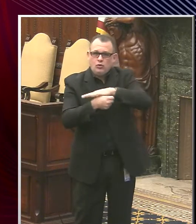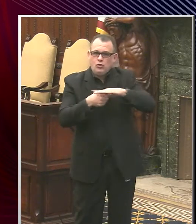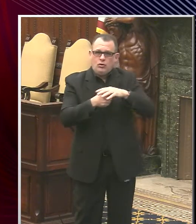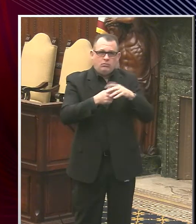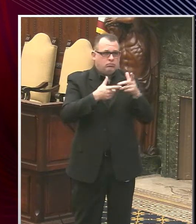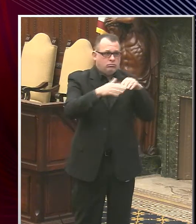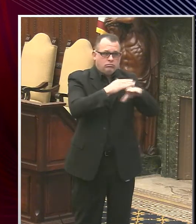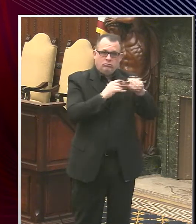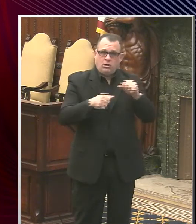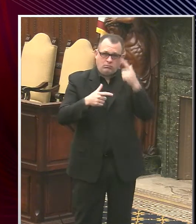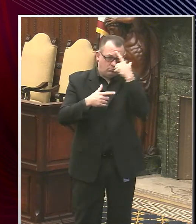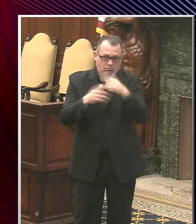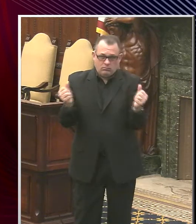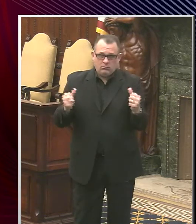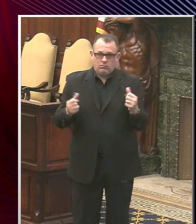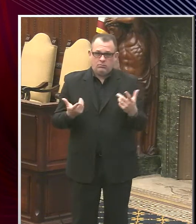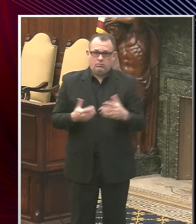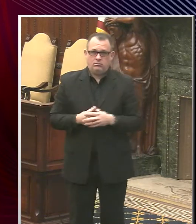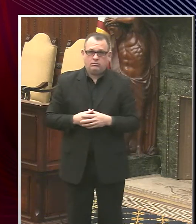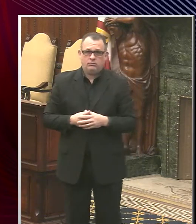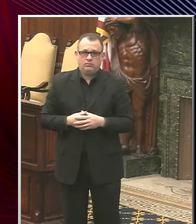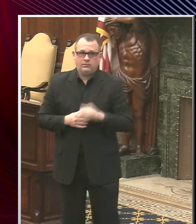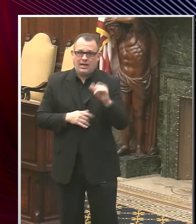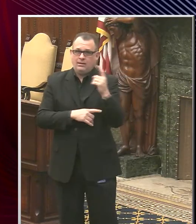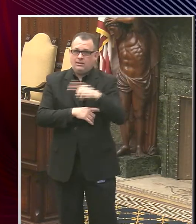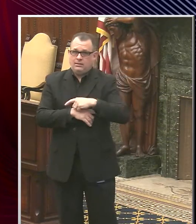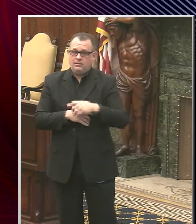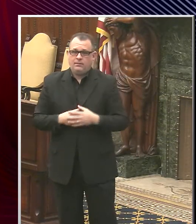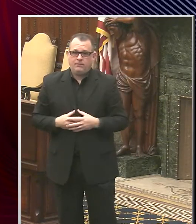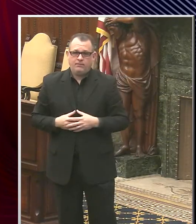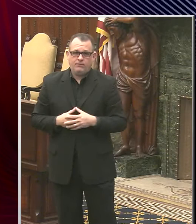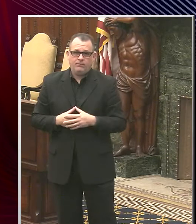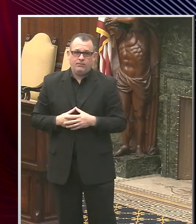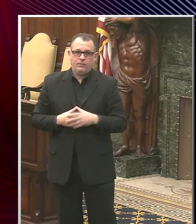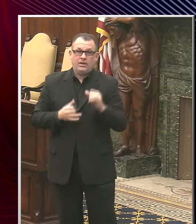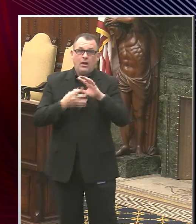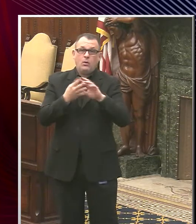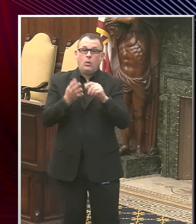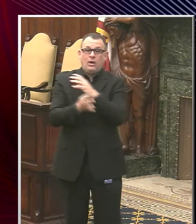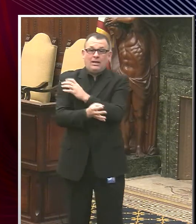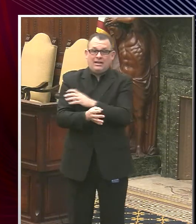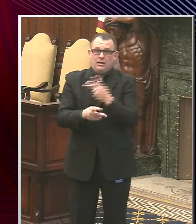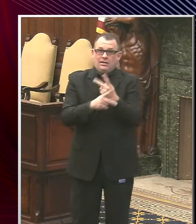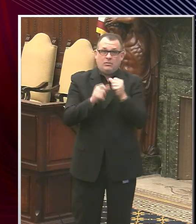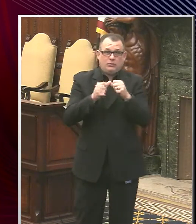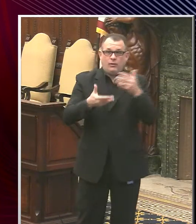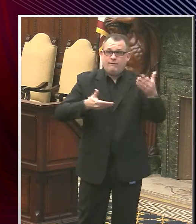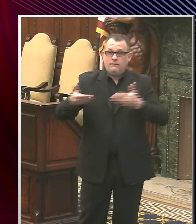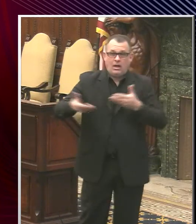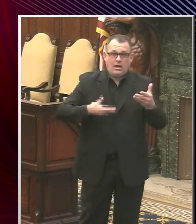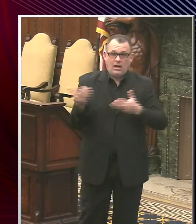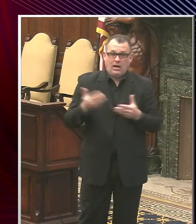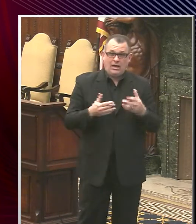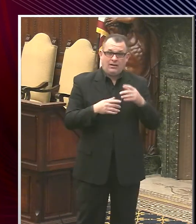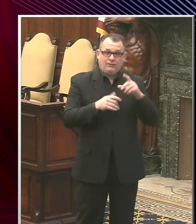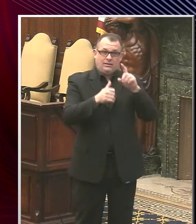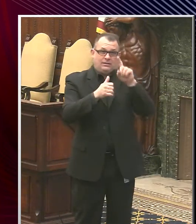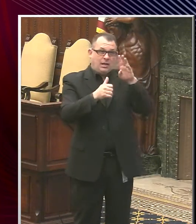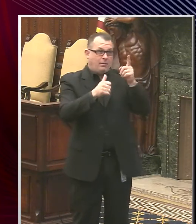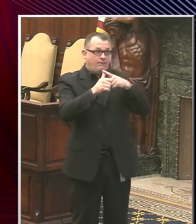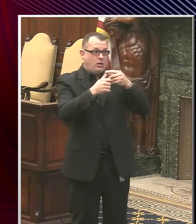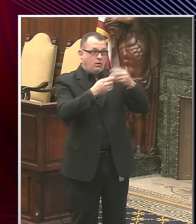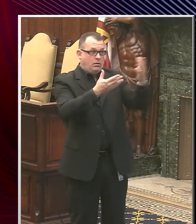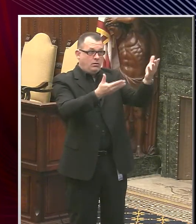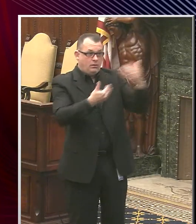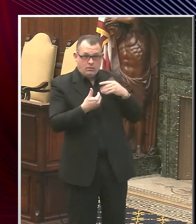up the vaccination opportunities that we had. At these clinics, we will continue to invite people from the database first, and